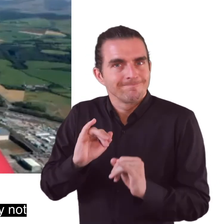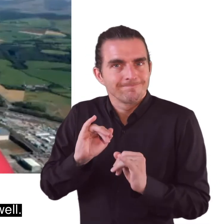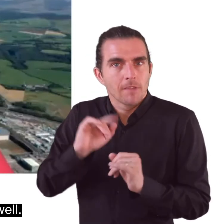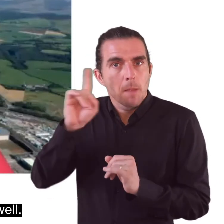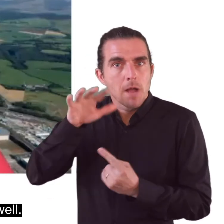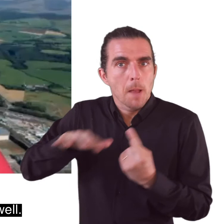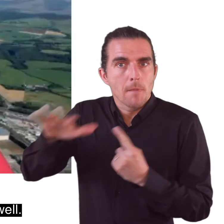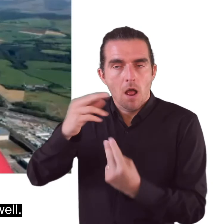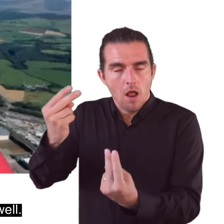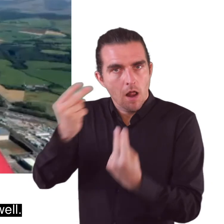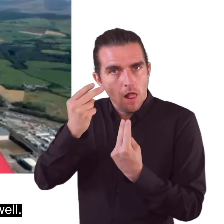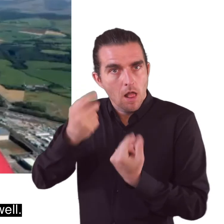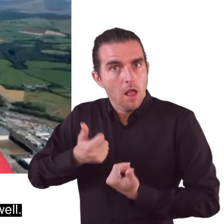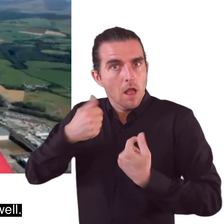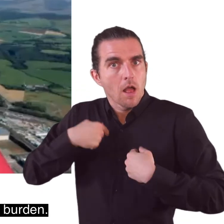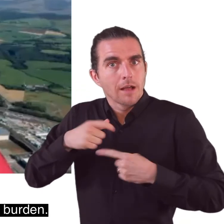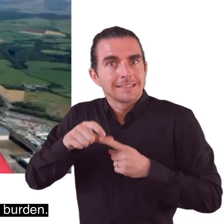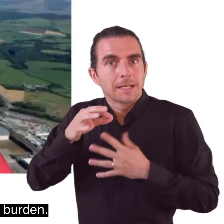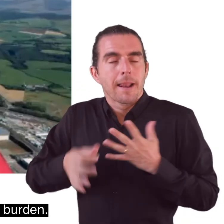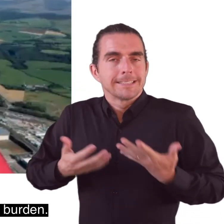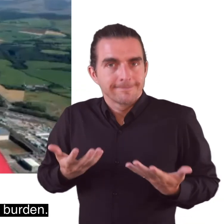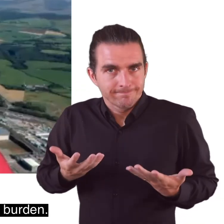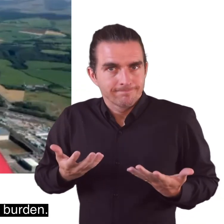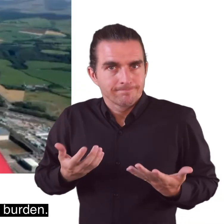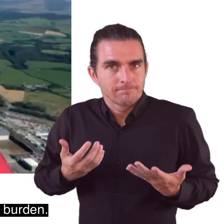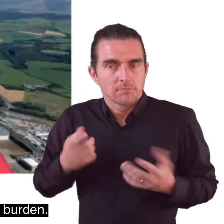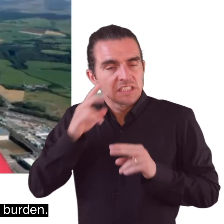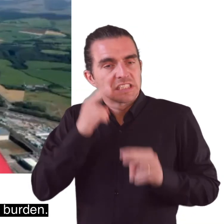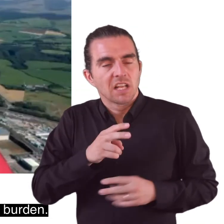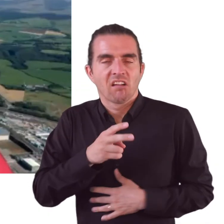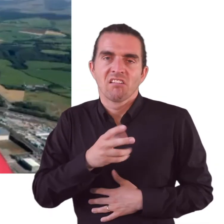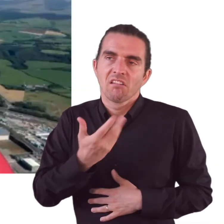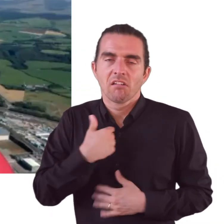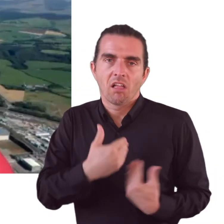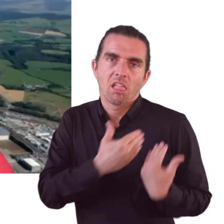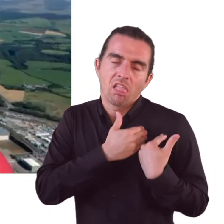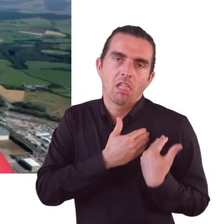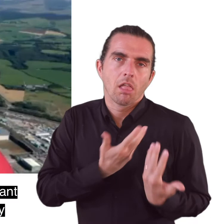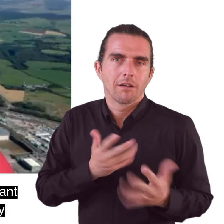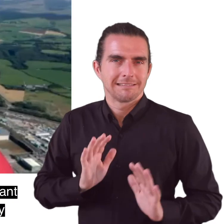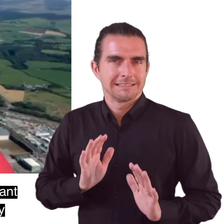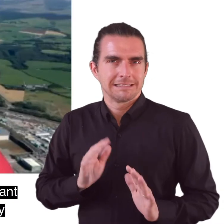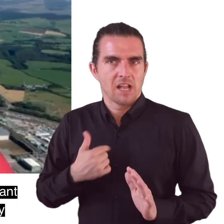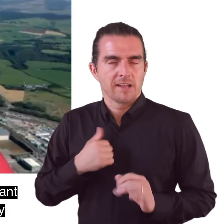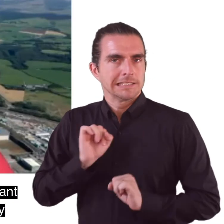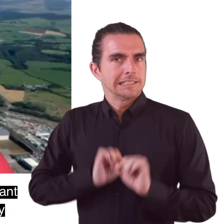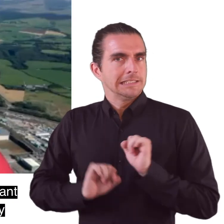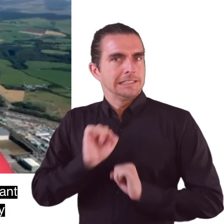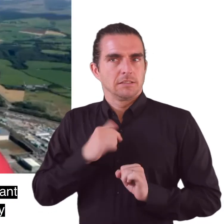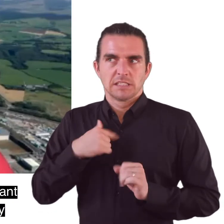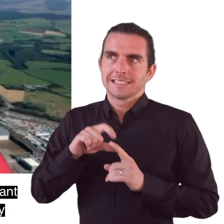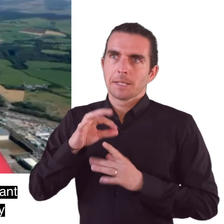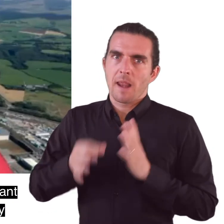historically not treated disabled people well. They see being disabled as a burden. And so I was very reluctant